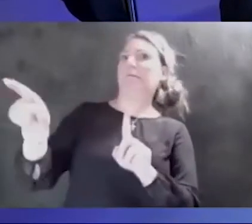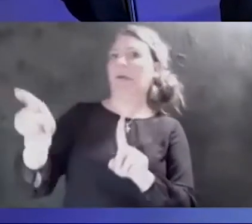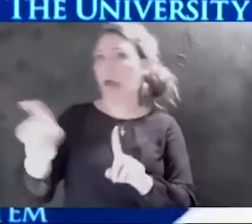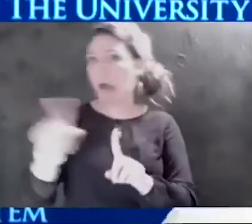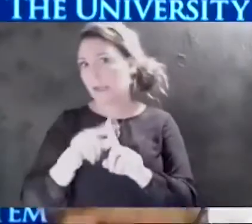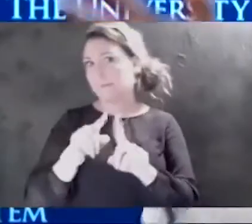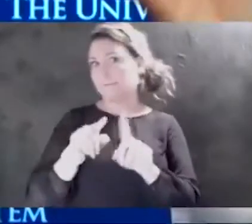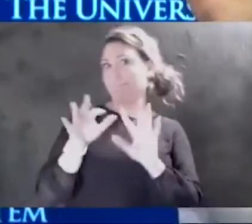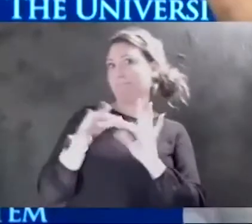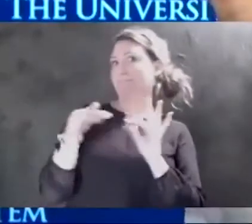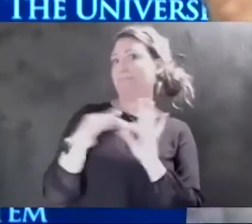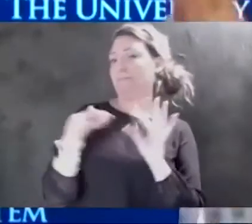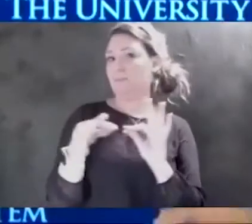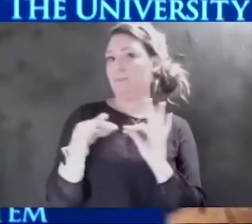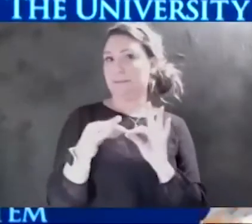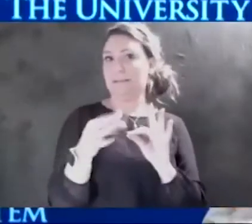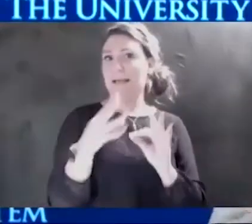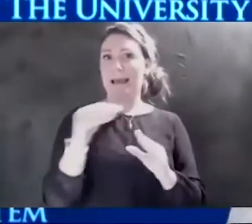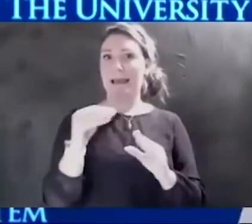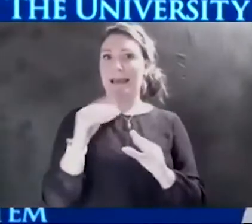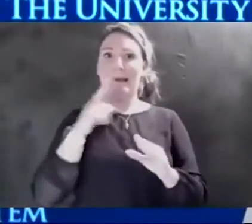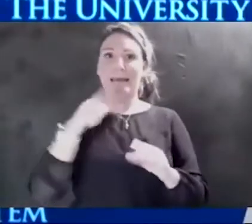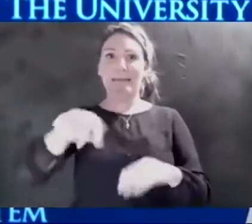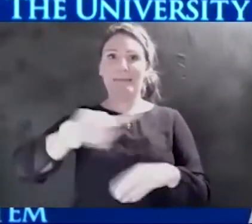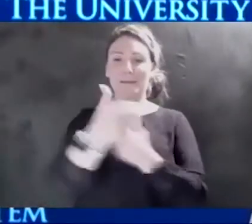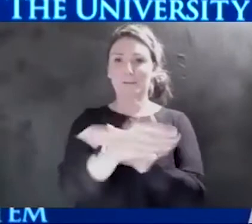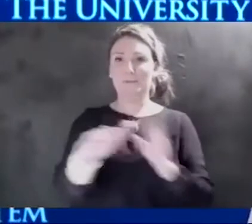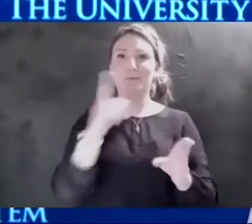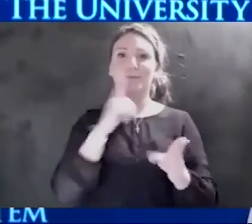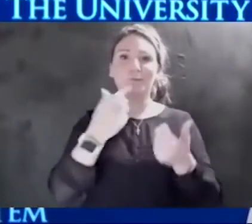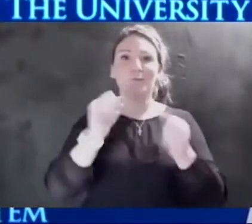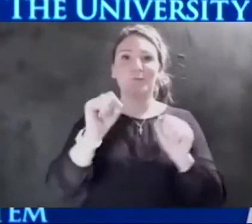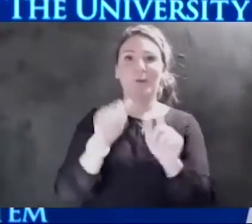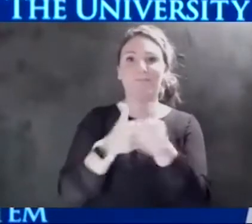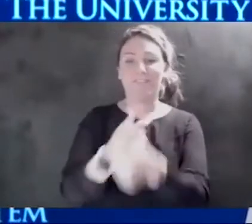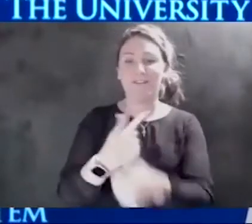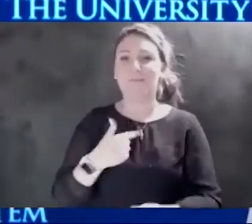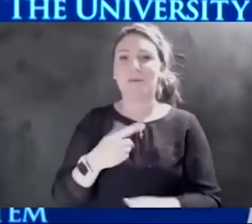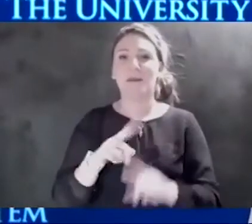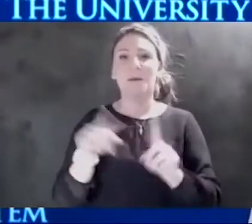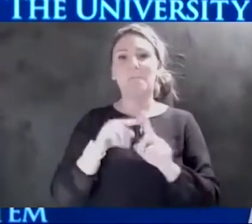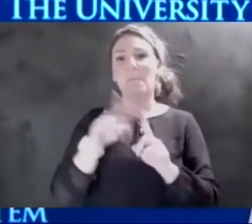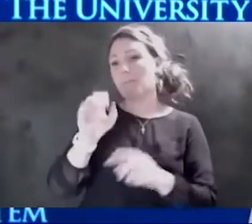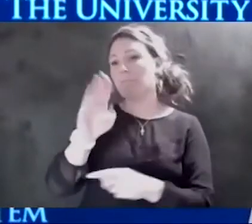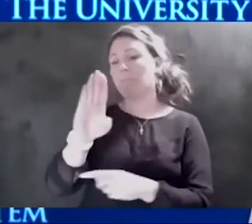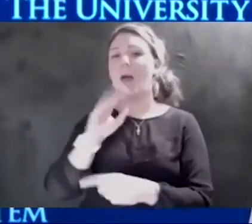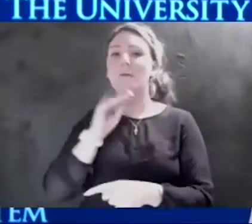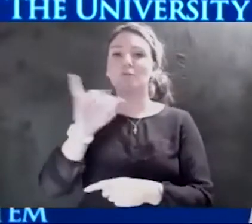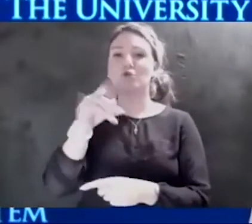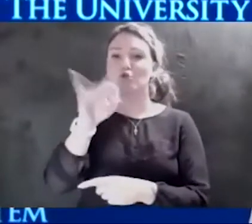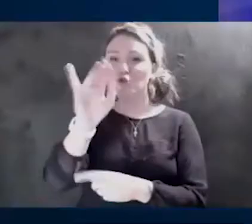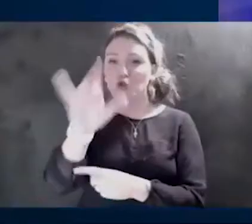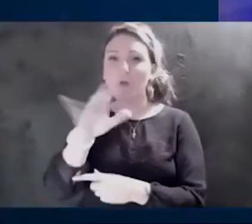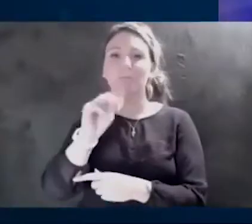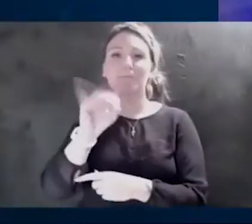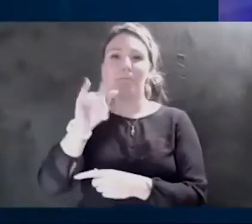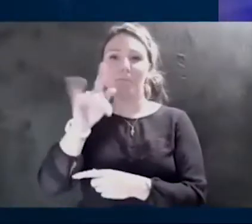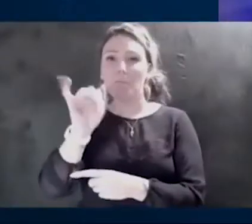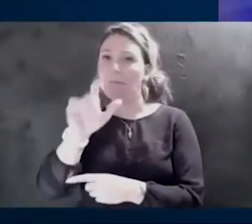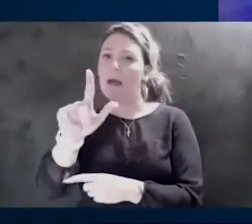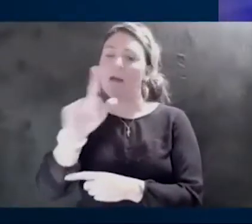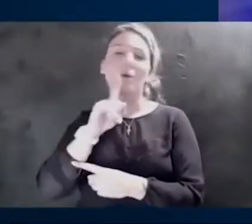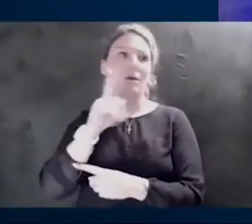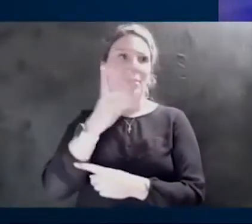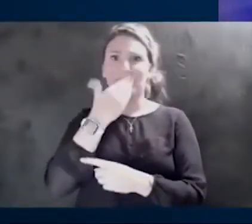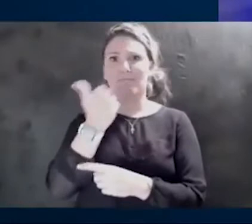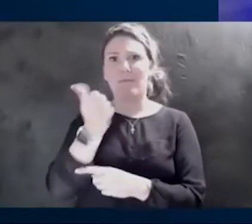me, but Bob Moser and Jodi Schmidt and Michael Kennedy, you all represent some of the best that Kansas has to offer. The work that you